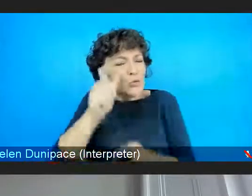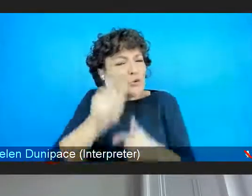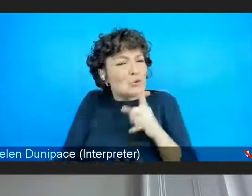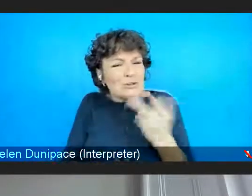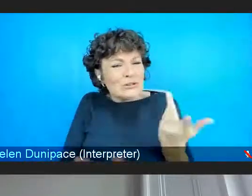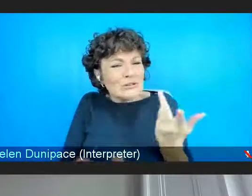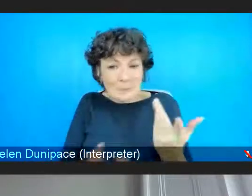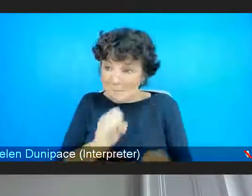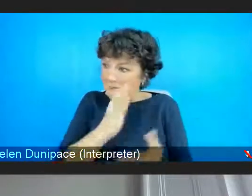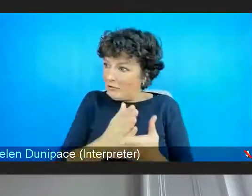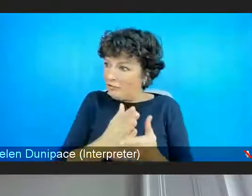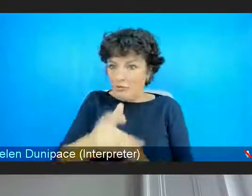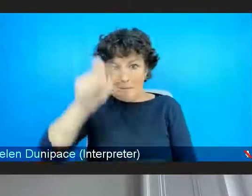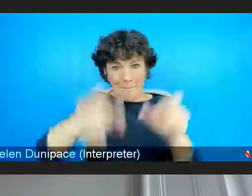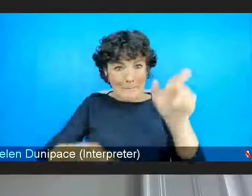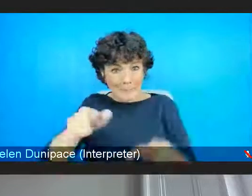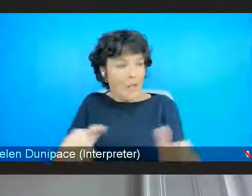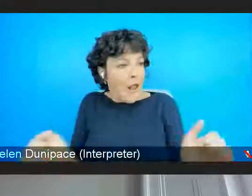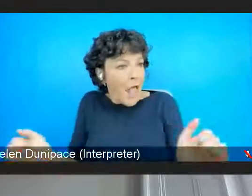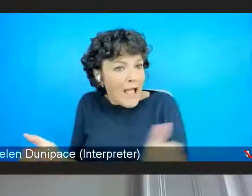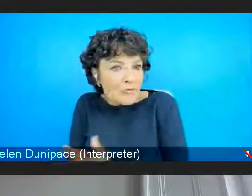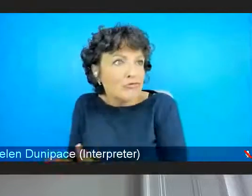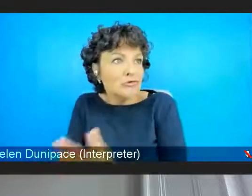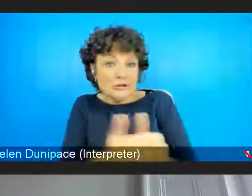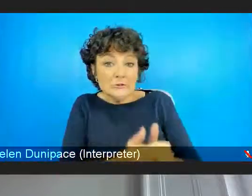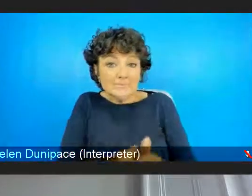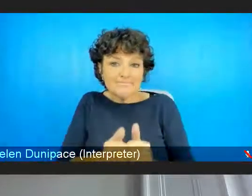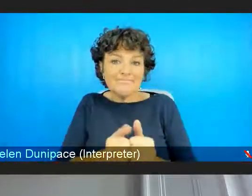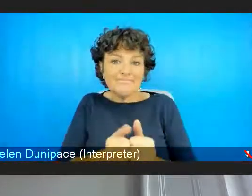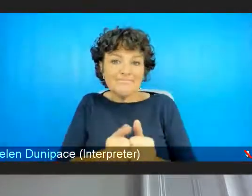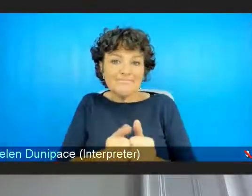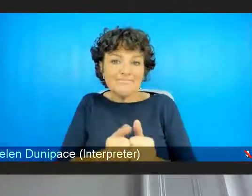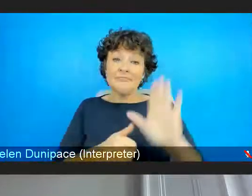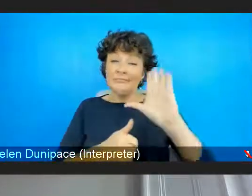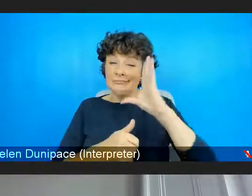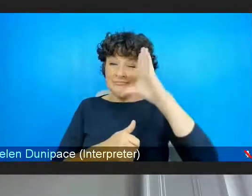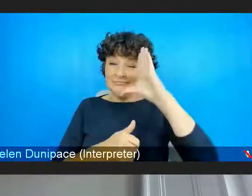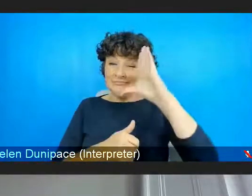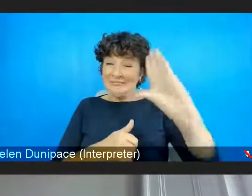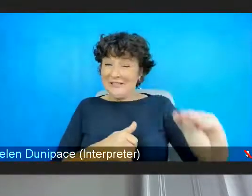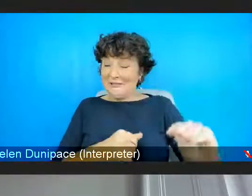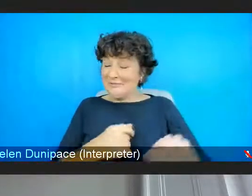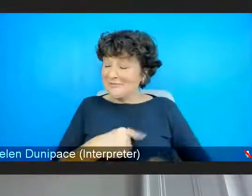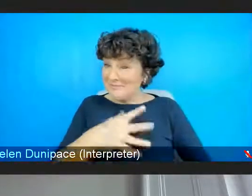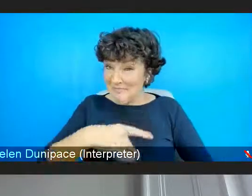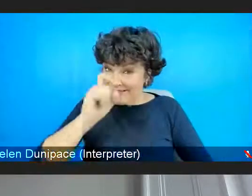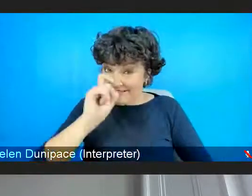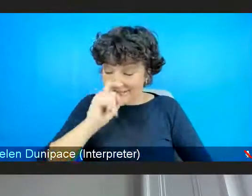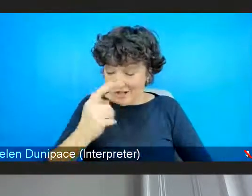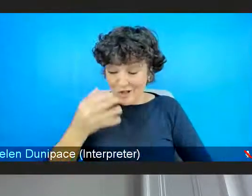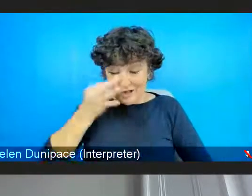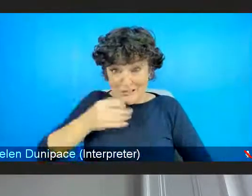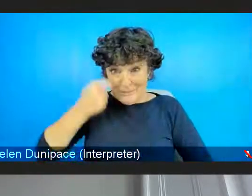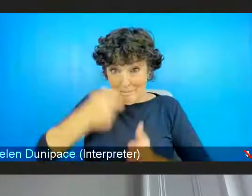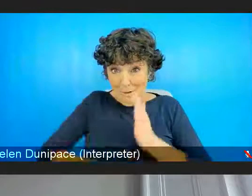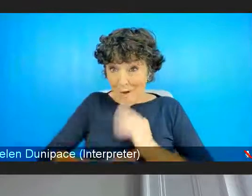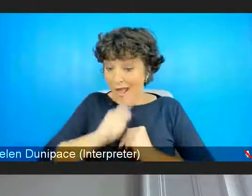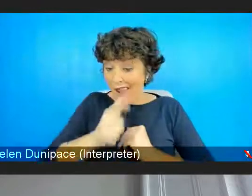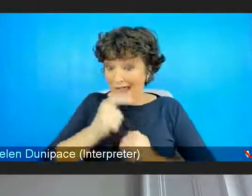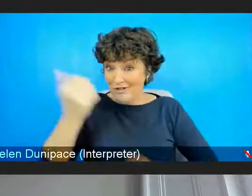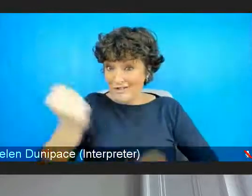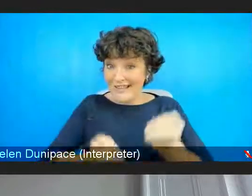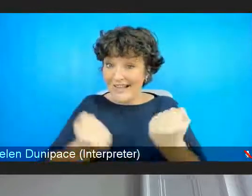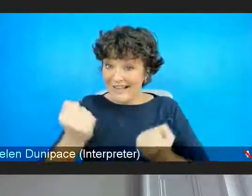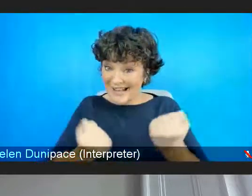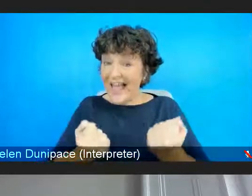social consensus? Yeah, and just to say, my sister's just brought an electric car as well, so I